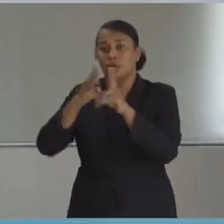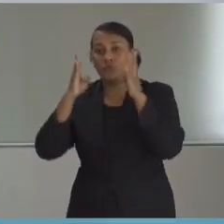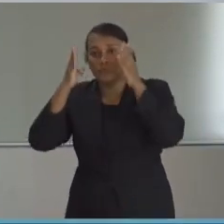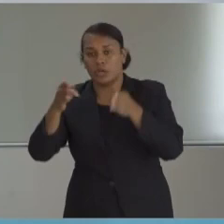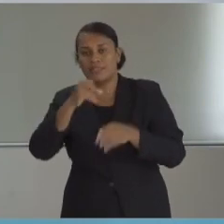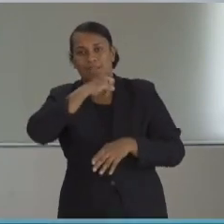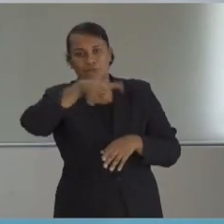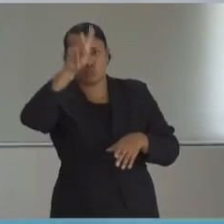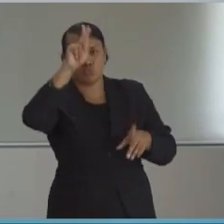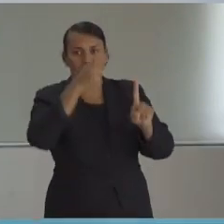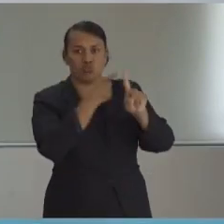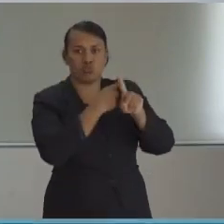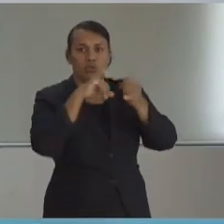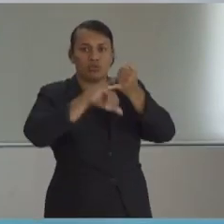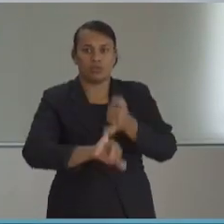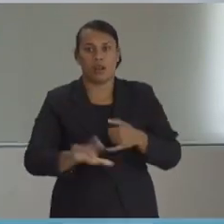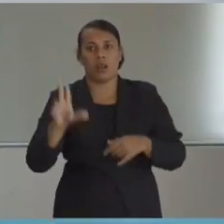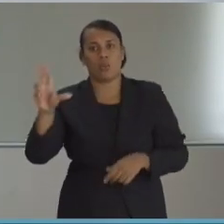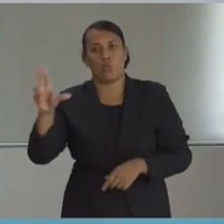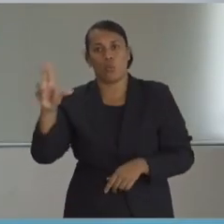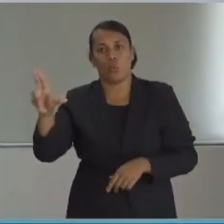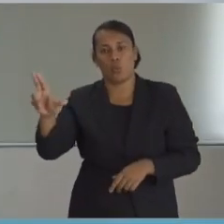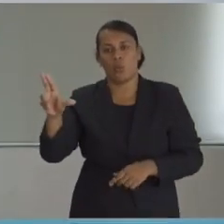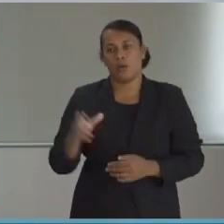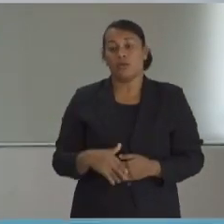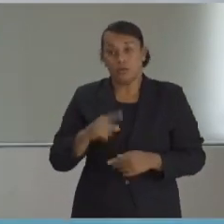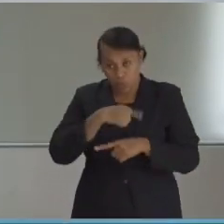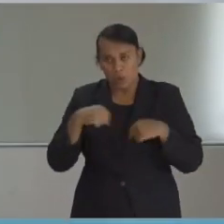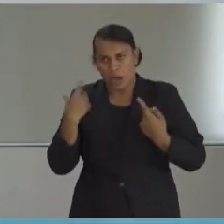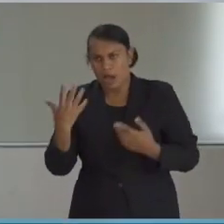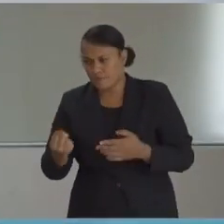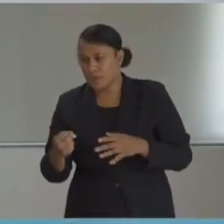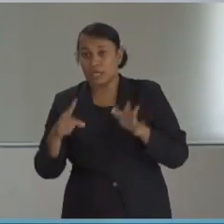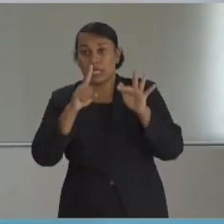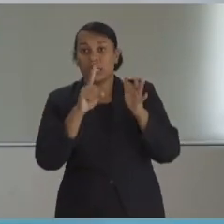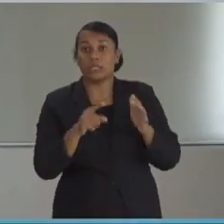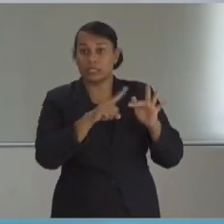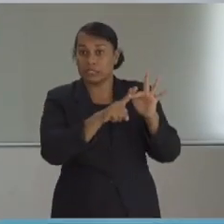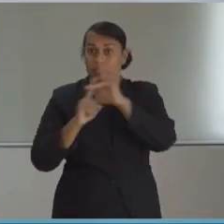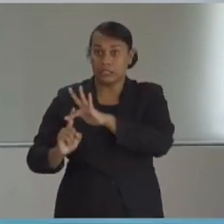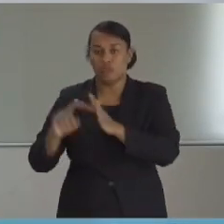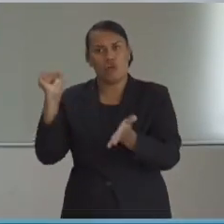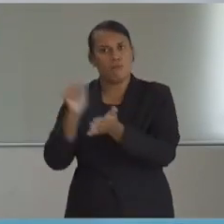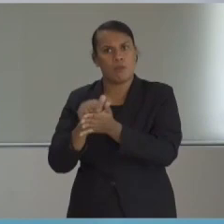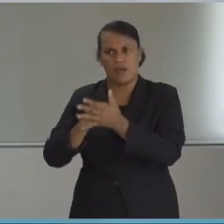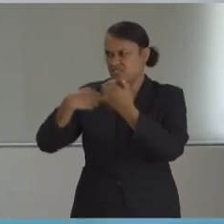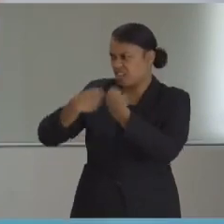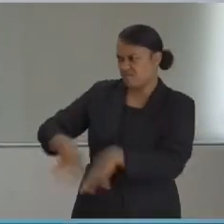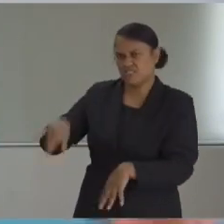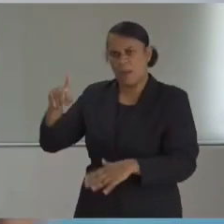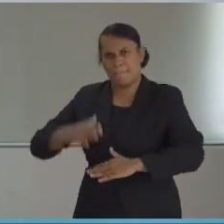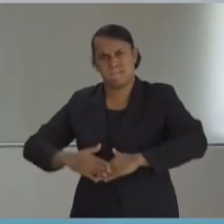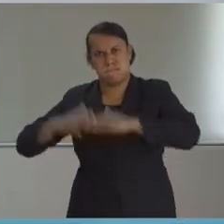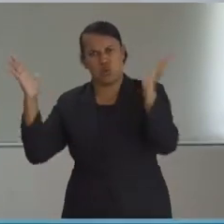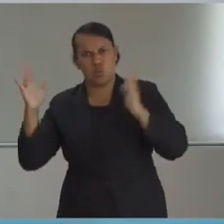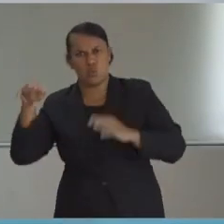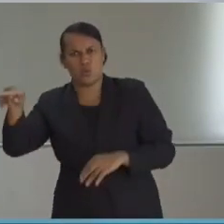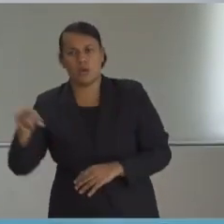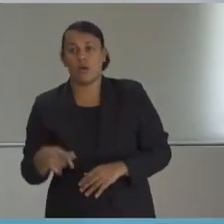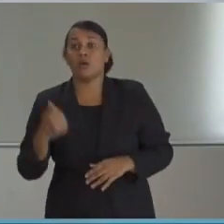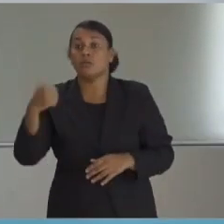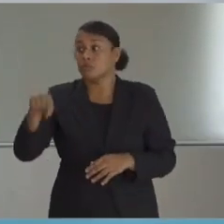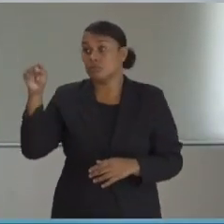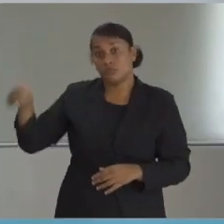major focus or our main effort is in the Eastern Division. And for that, as already